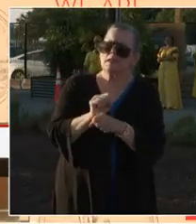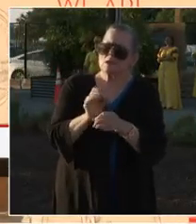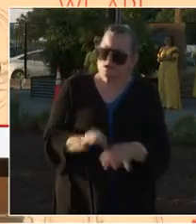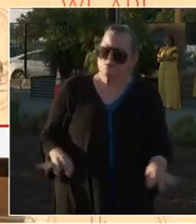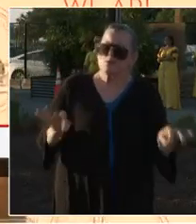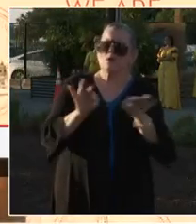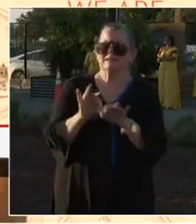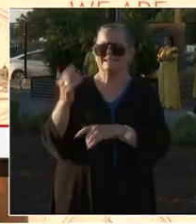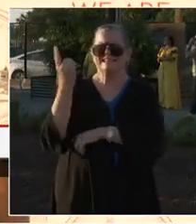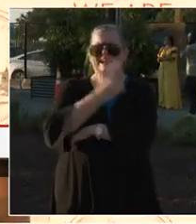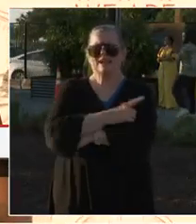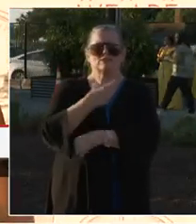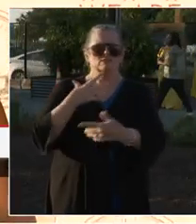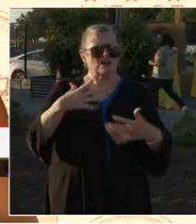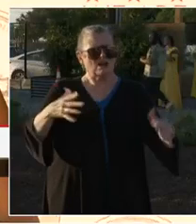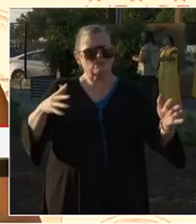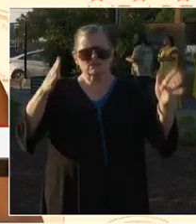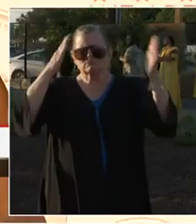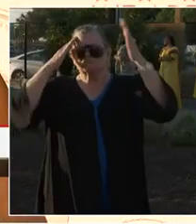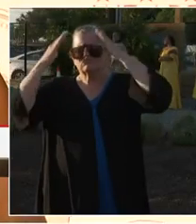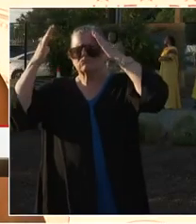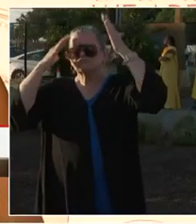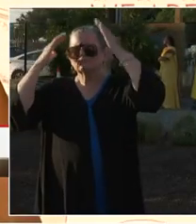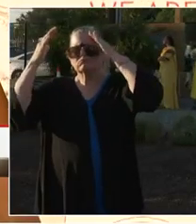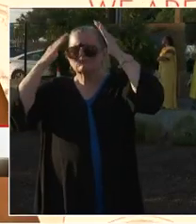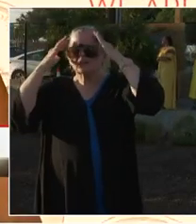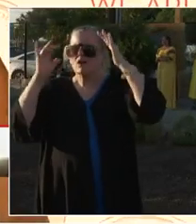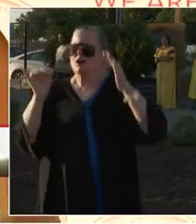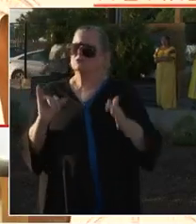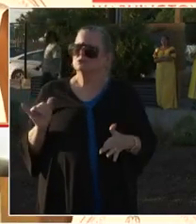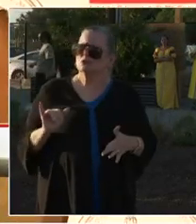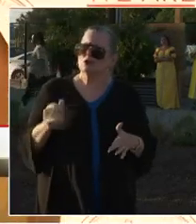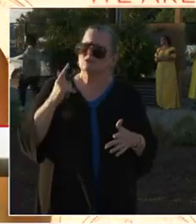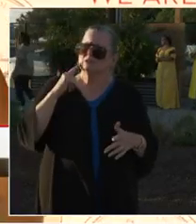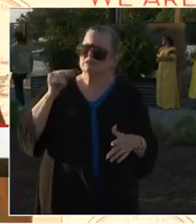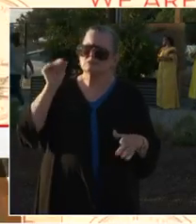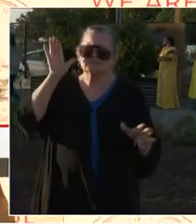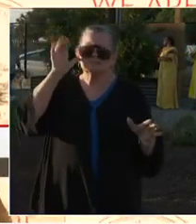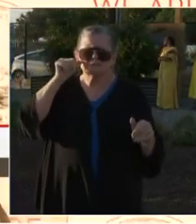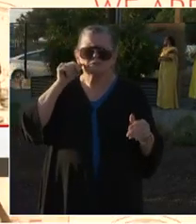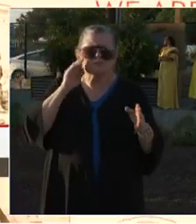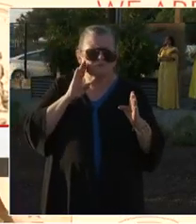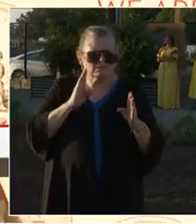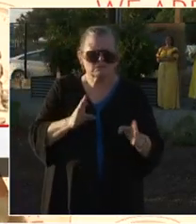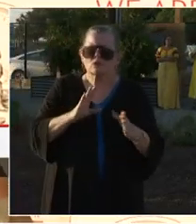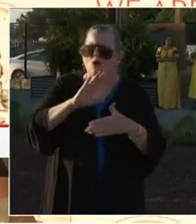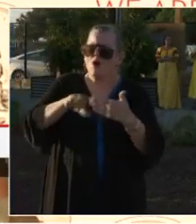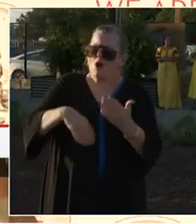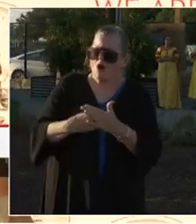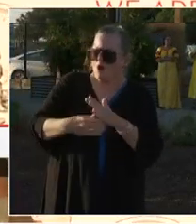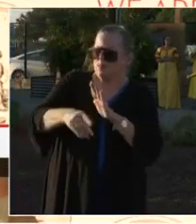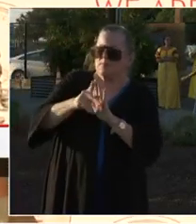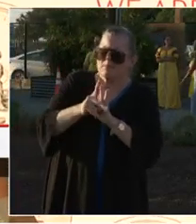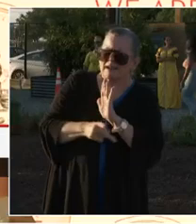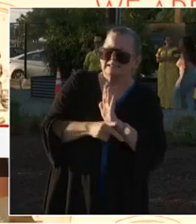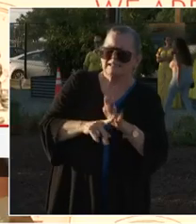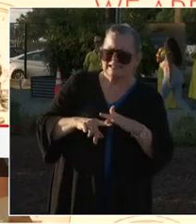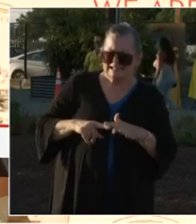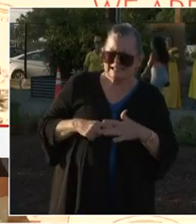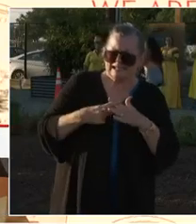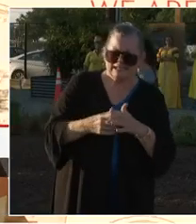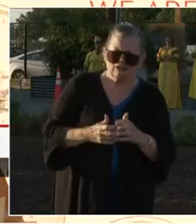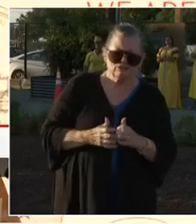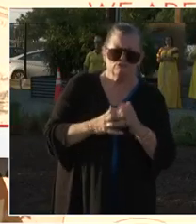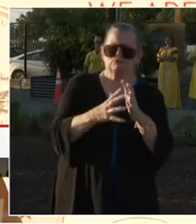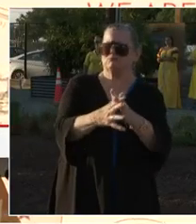we acknowledge, but it is also a reminder today to focus on all the policy and initiatives that the